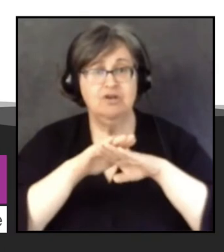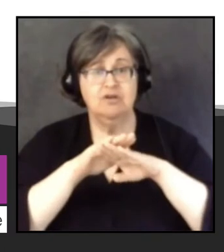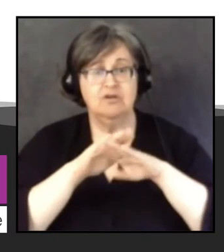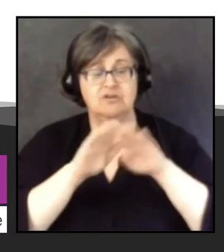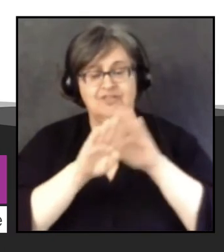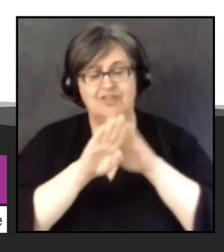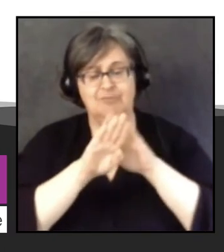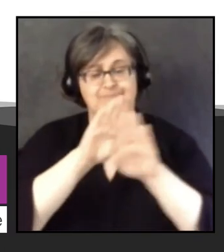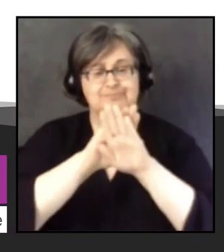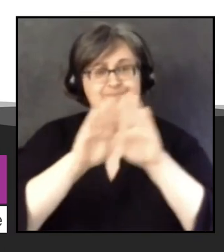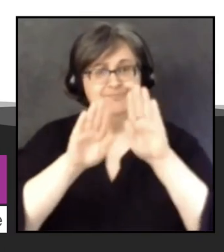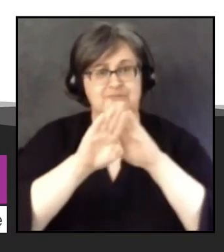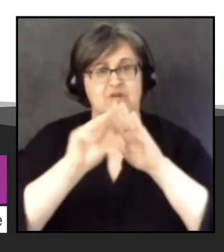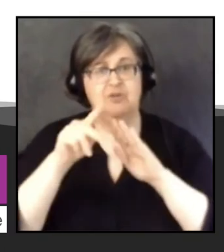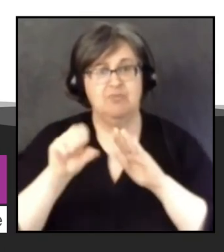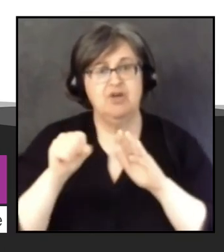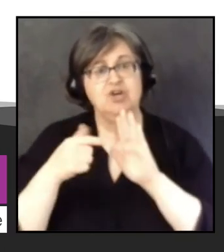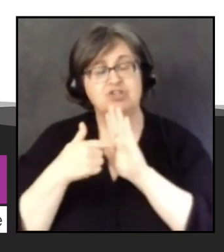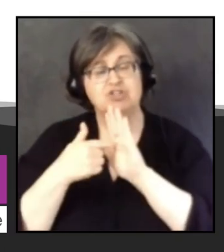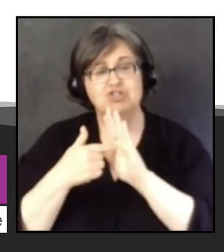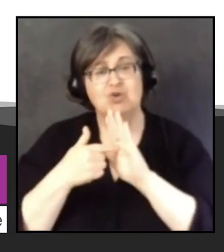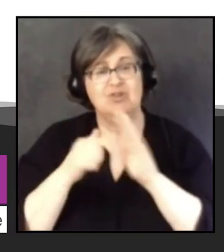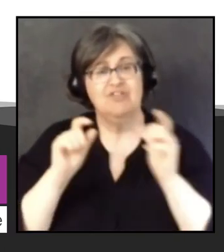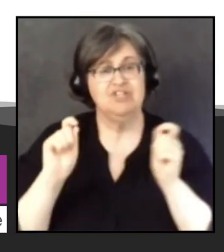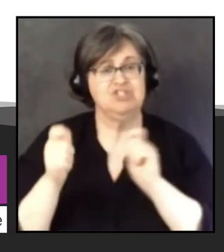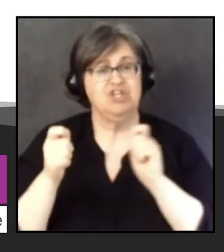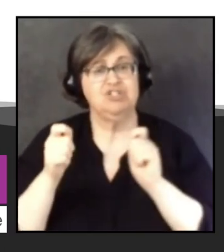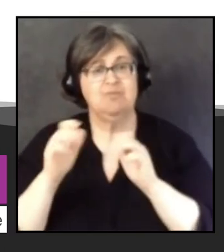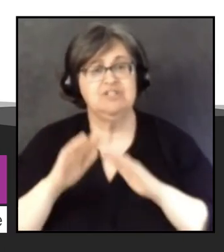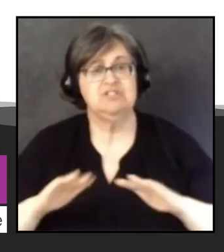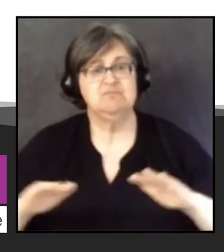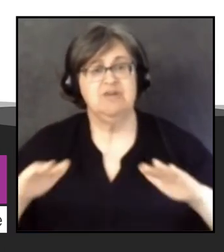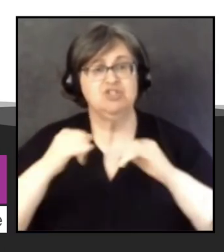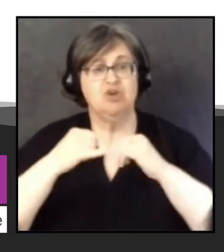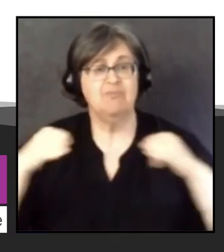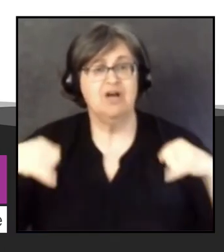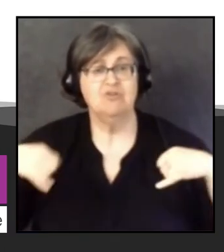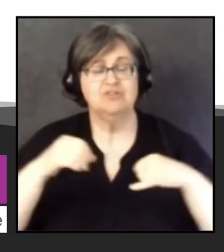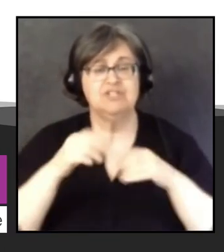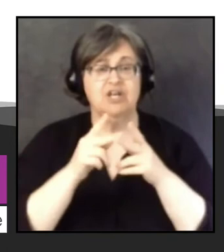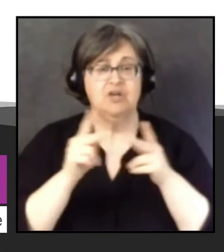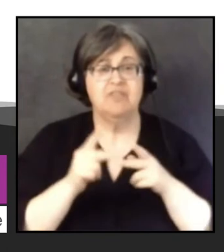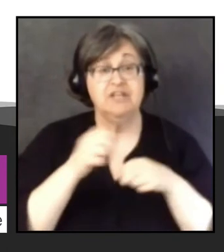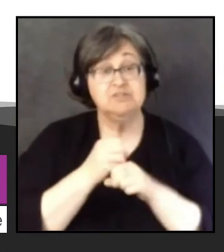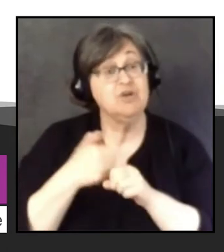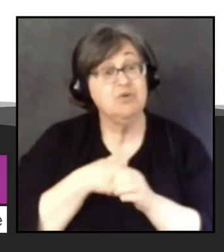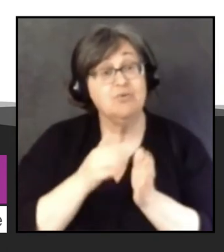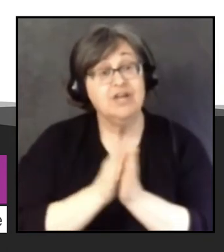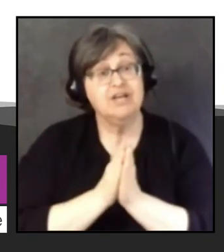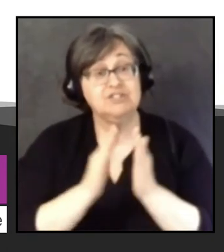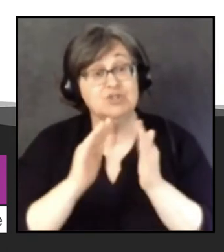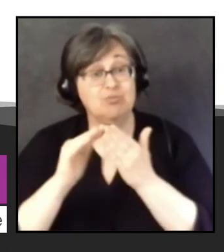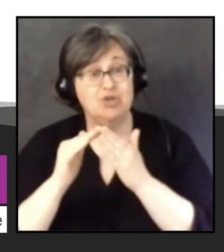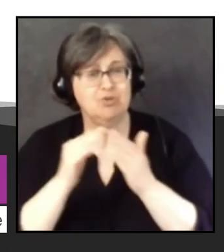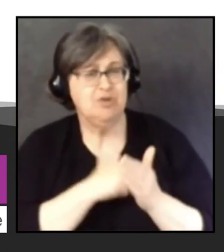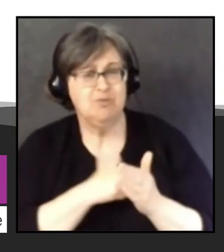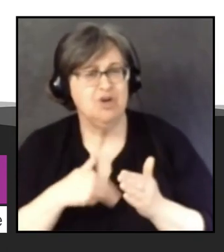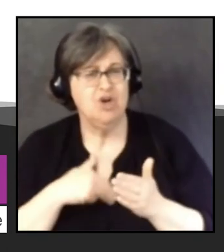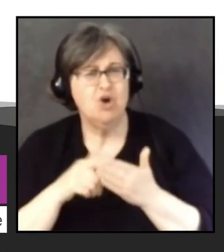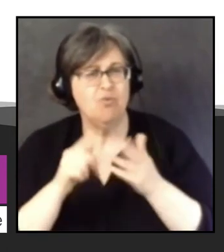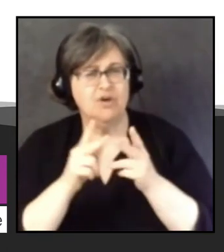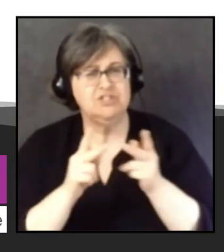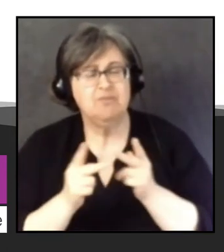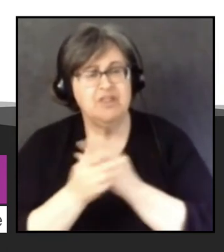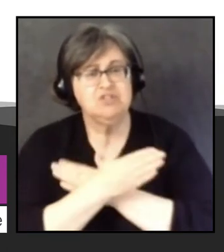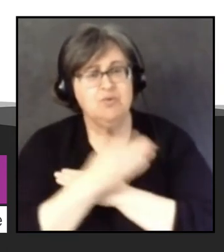constructed nature of spatial boundaries and placemaking. We asked community members, what is a place of